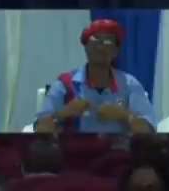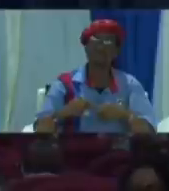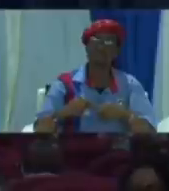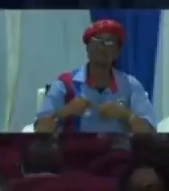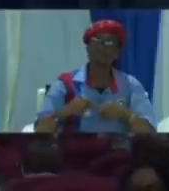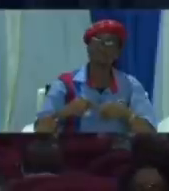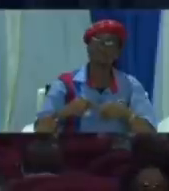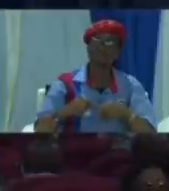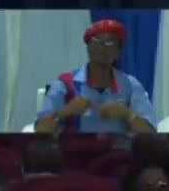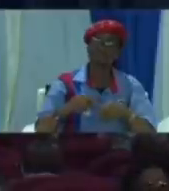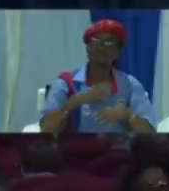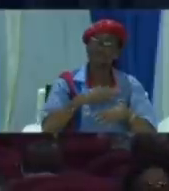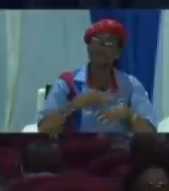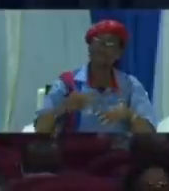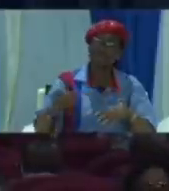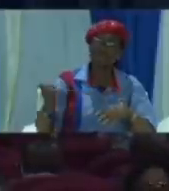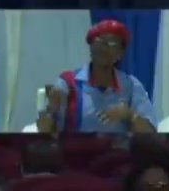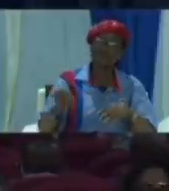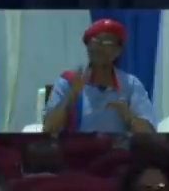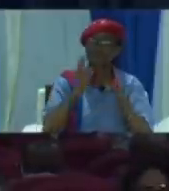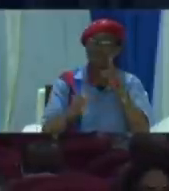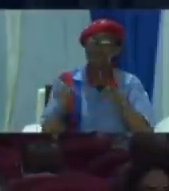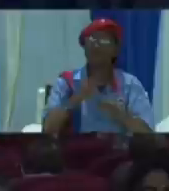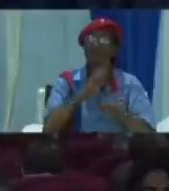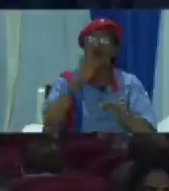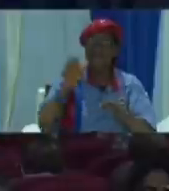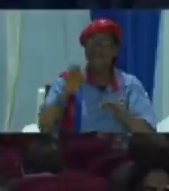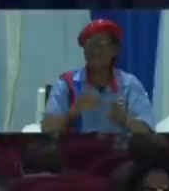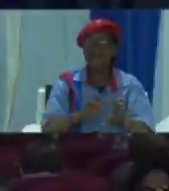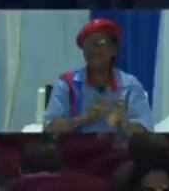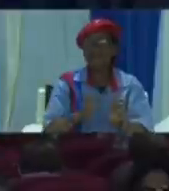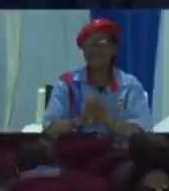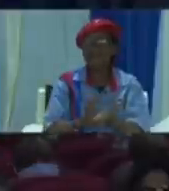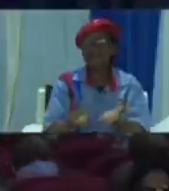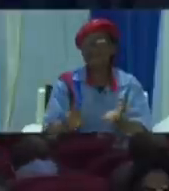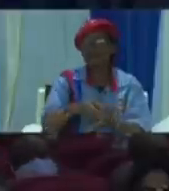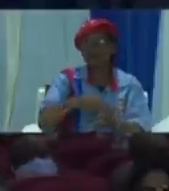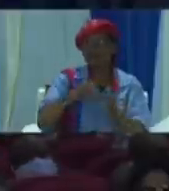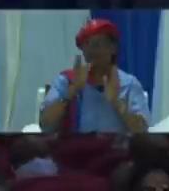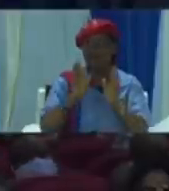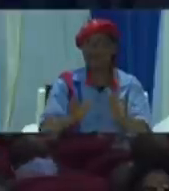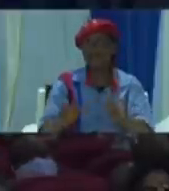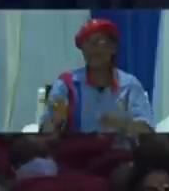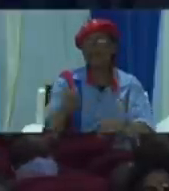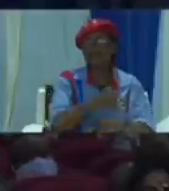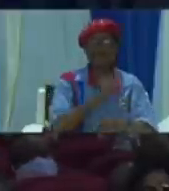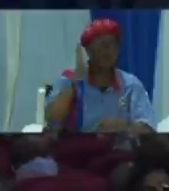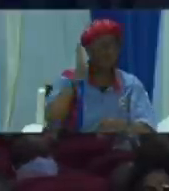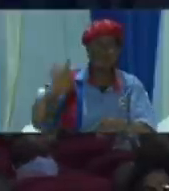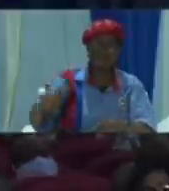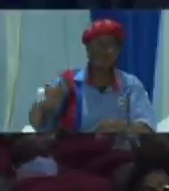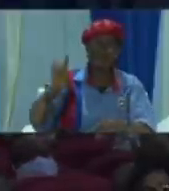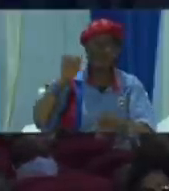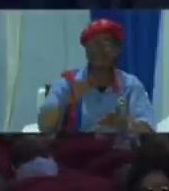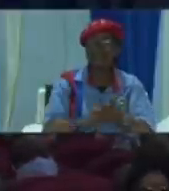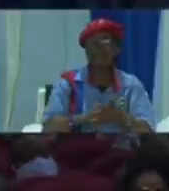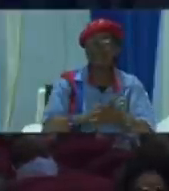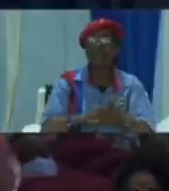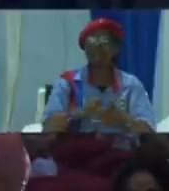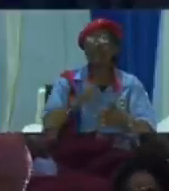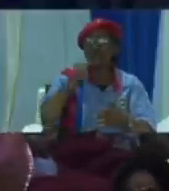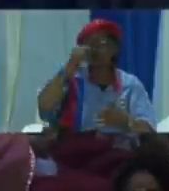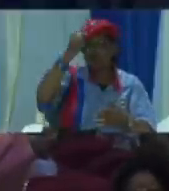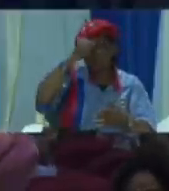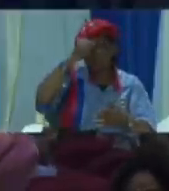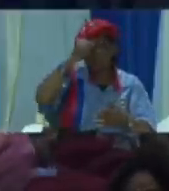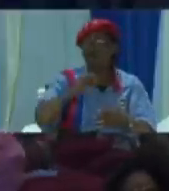if you are a Bible scholar, you will discover that Solomon didn't fight a single war.